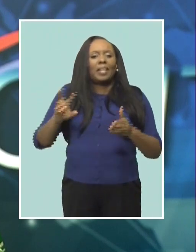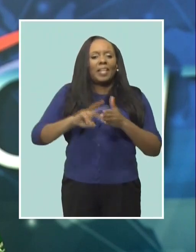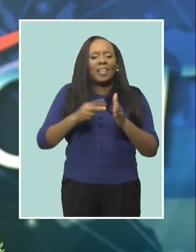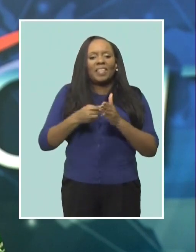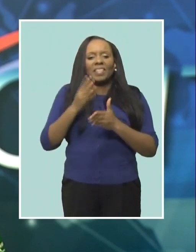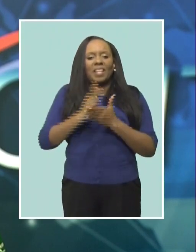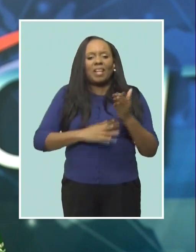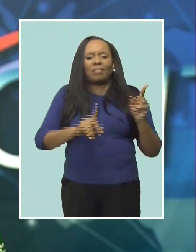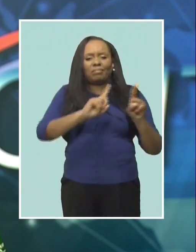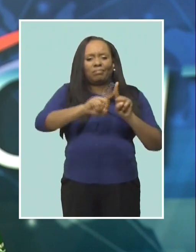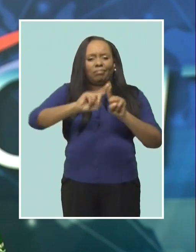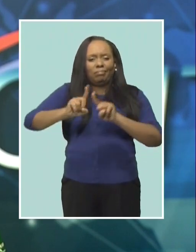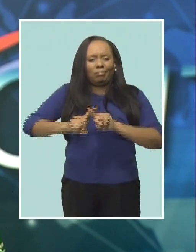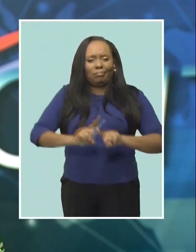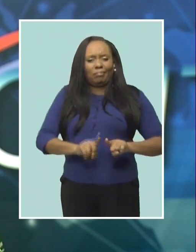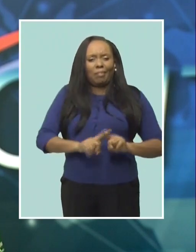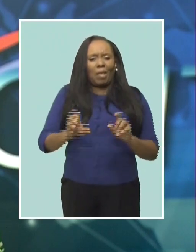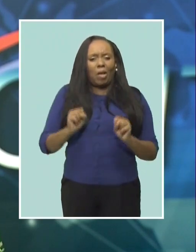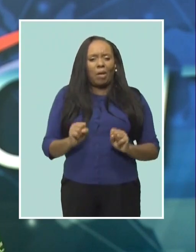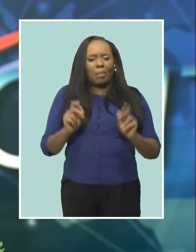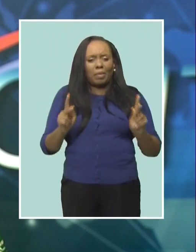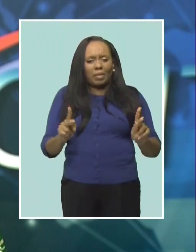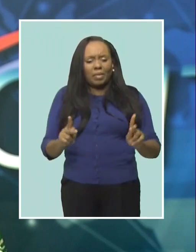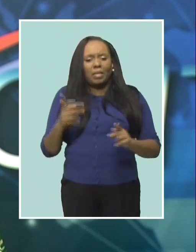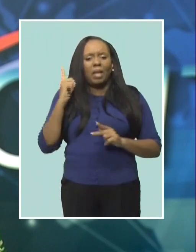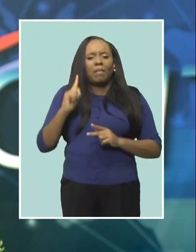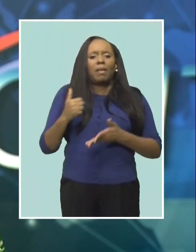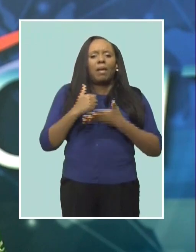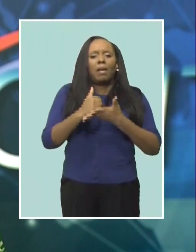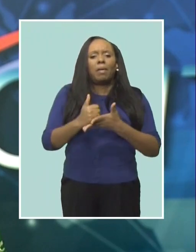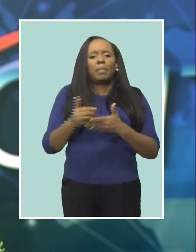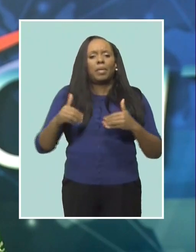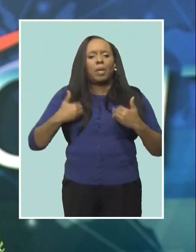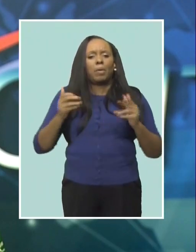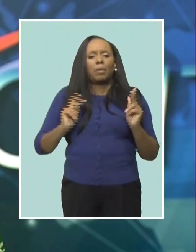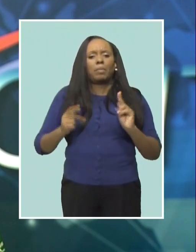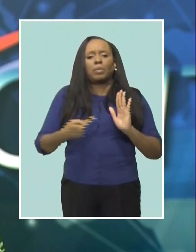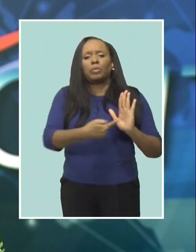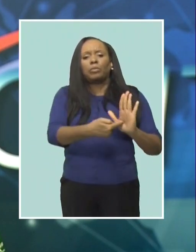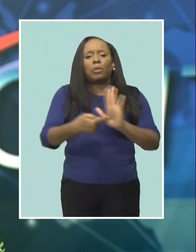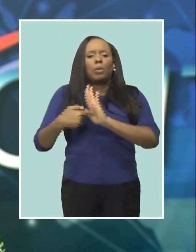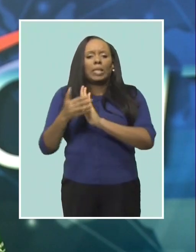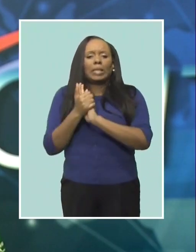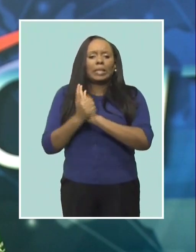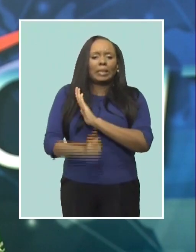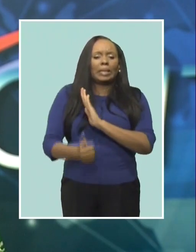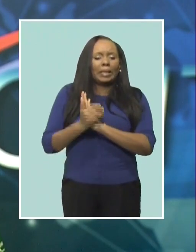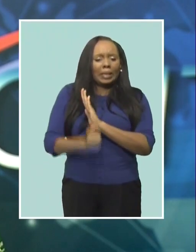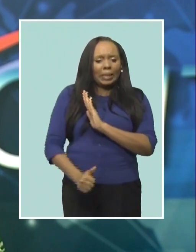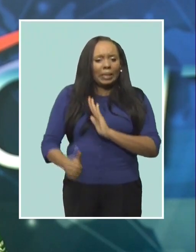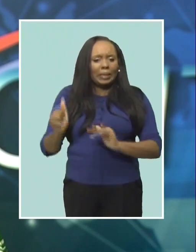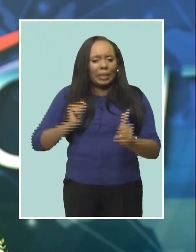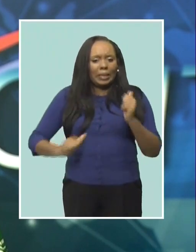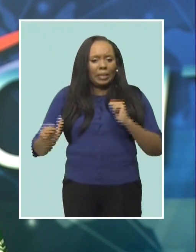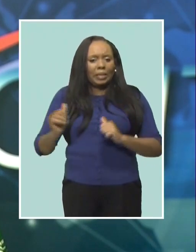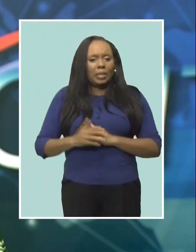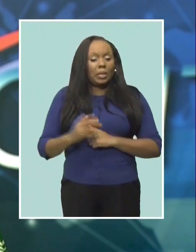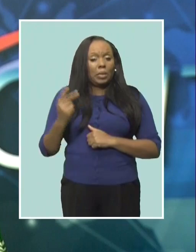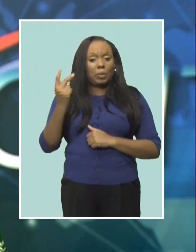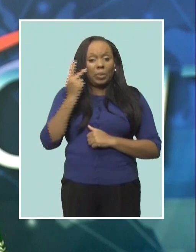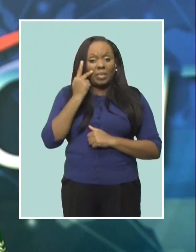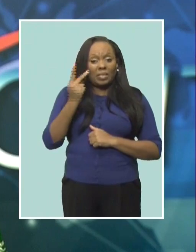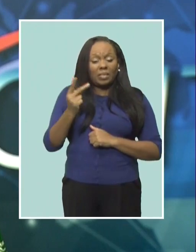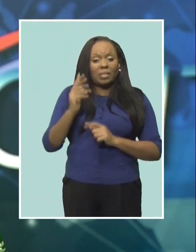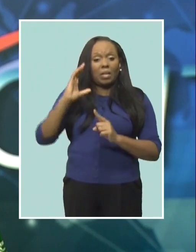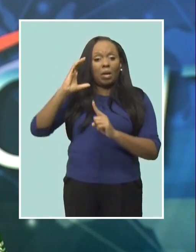of the myriad of opportunities government is employing to ensure young people showcase their talent and skills on the big stage. Well, the media got